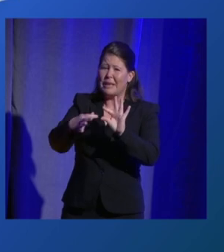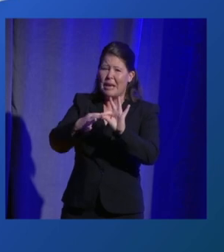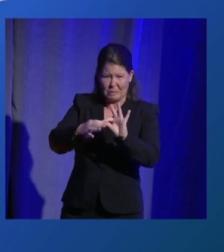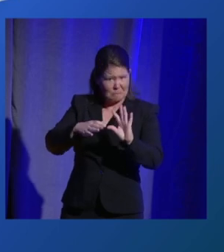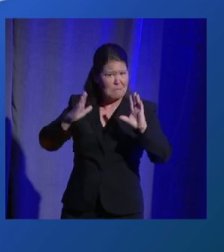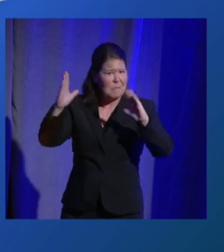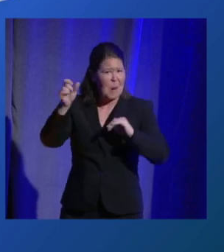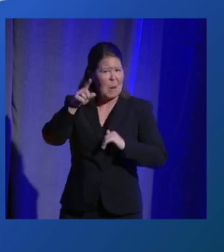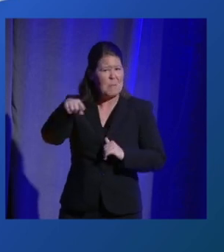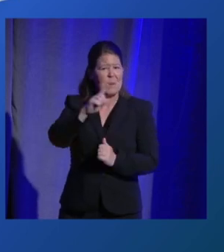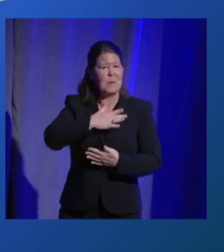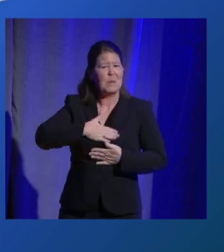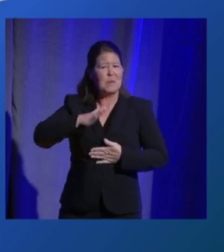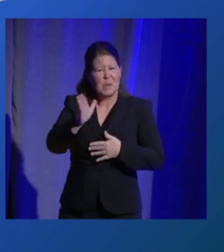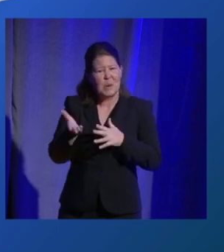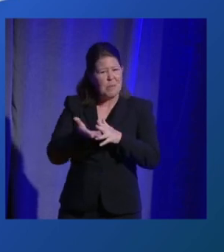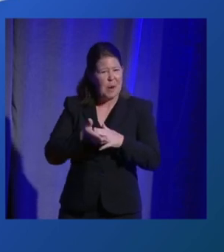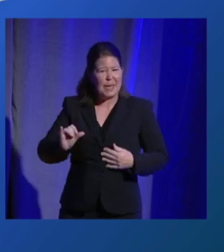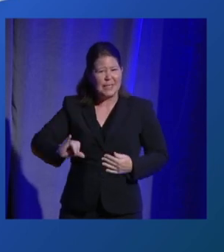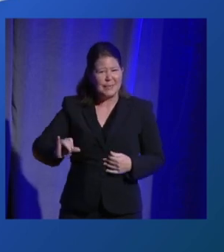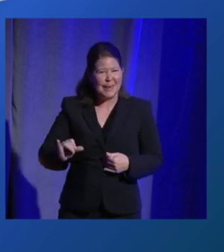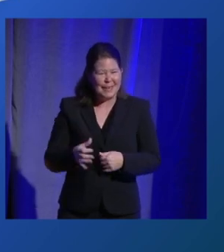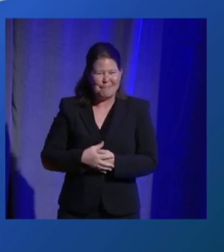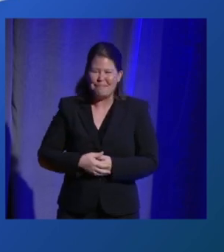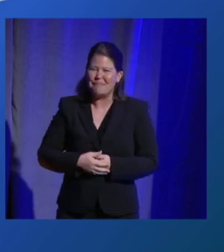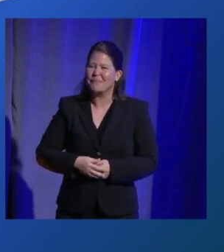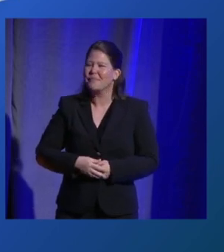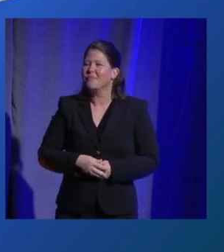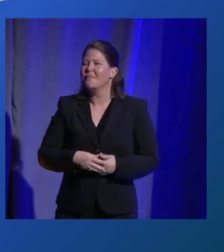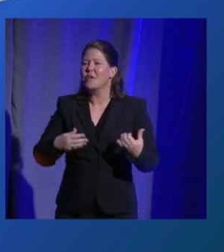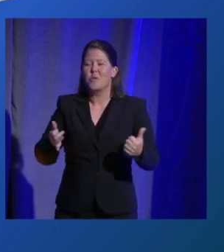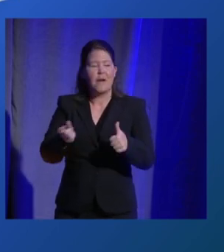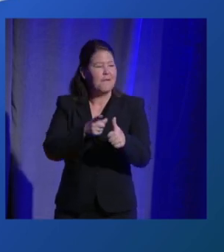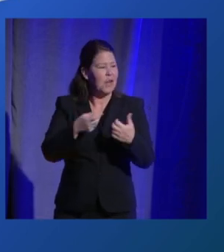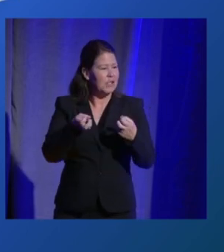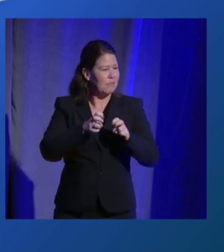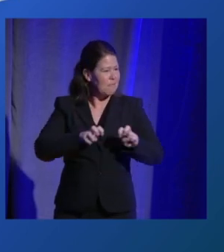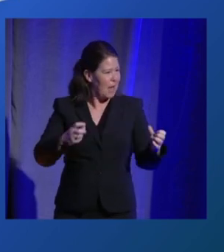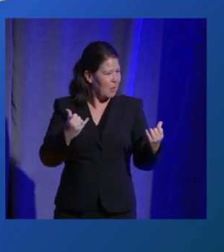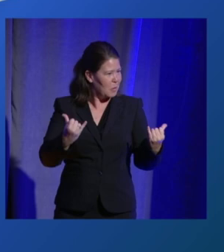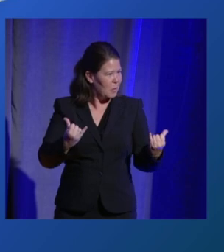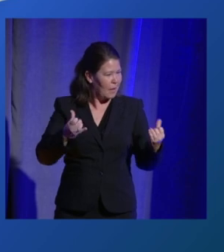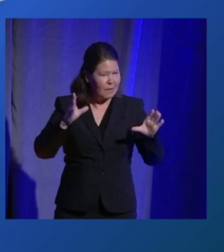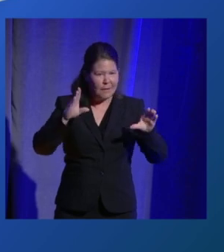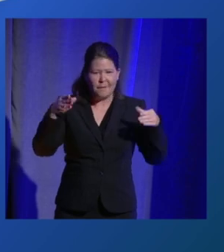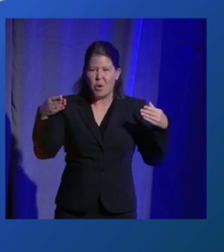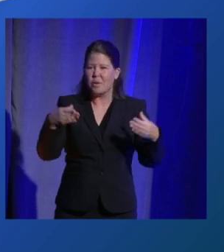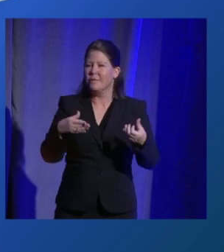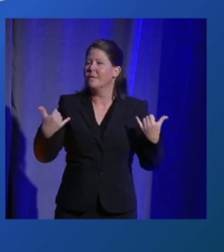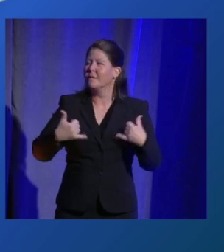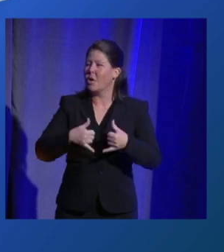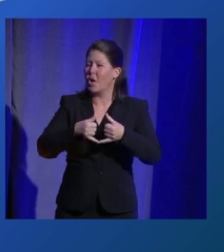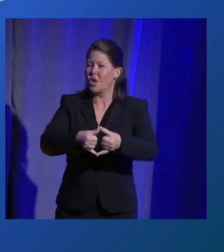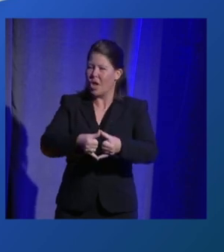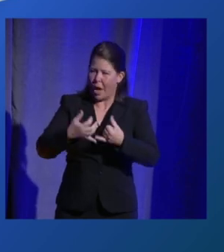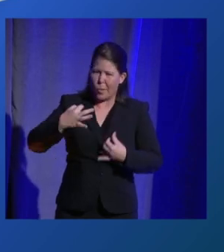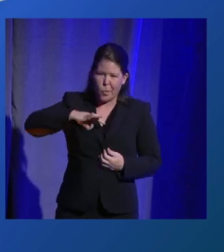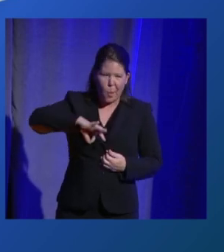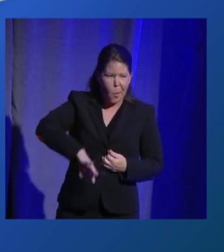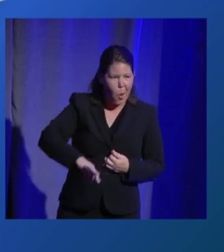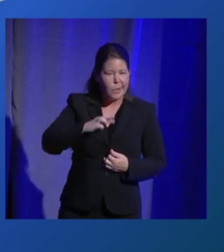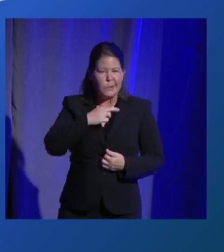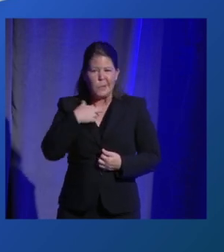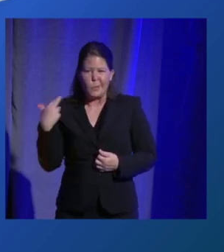minute so our first panel today is focused on the rewards risks and regulations of artificial intelligence in